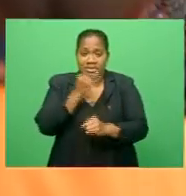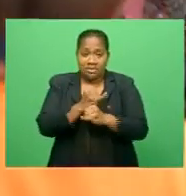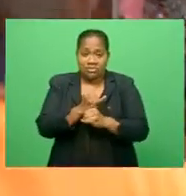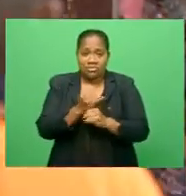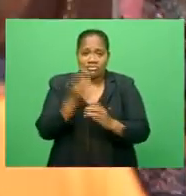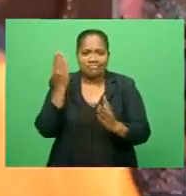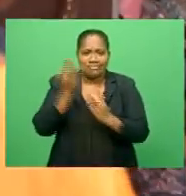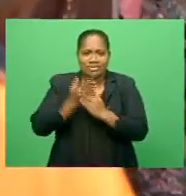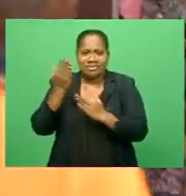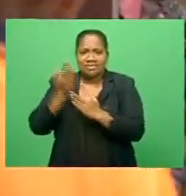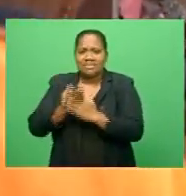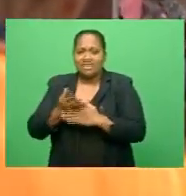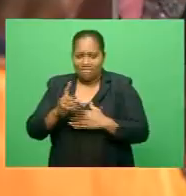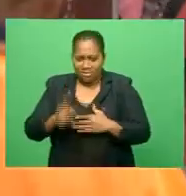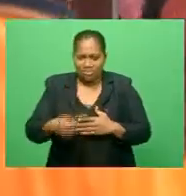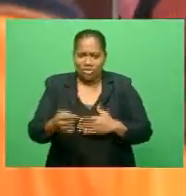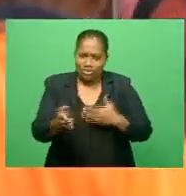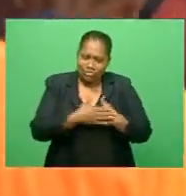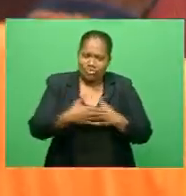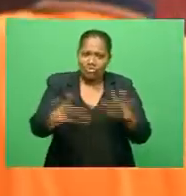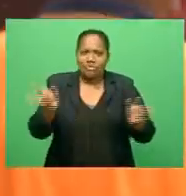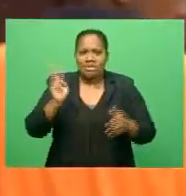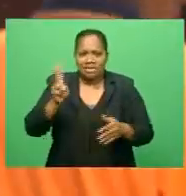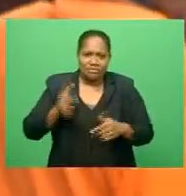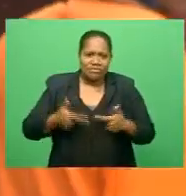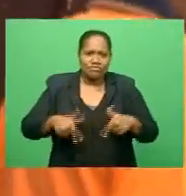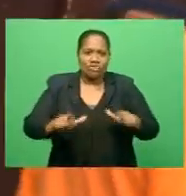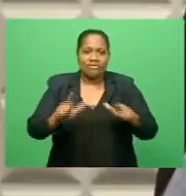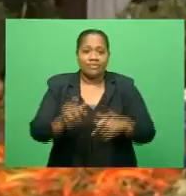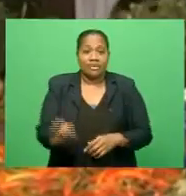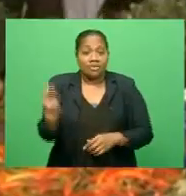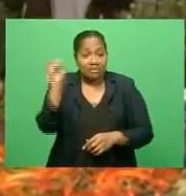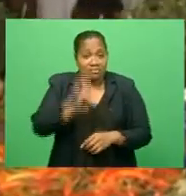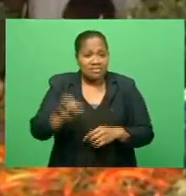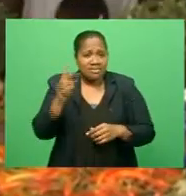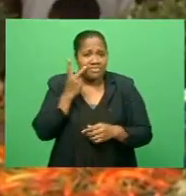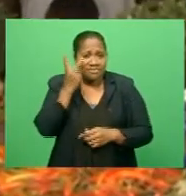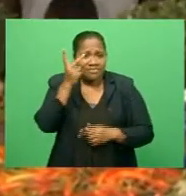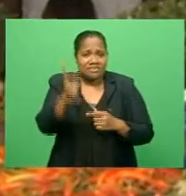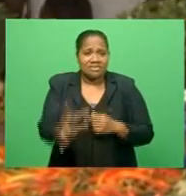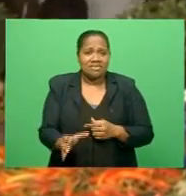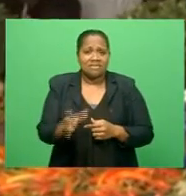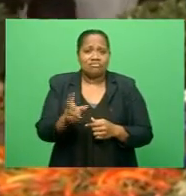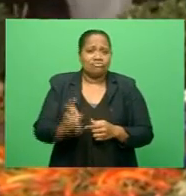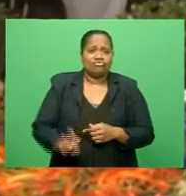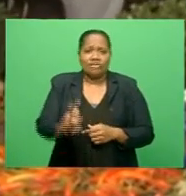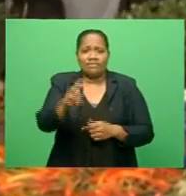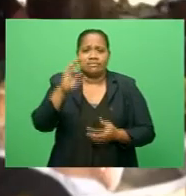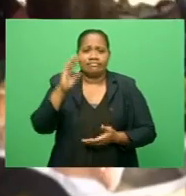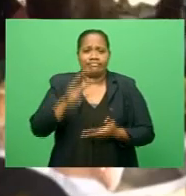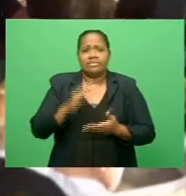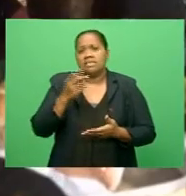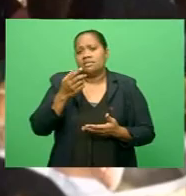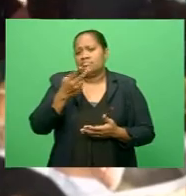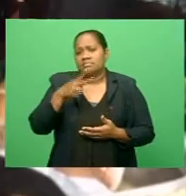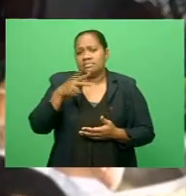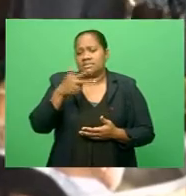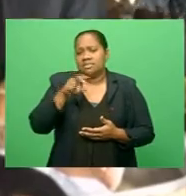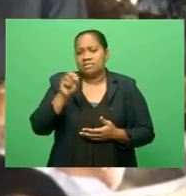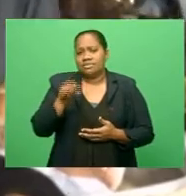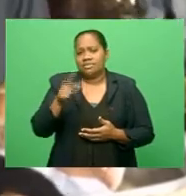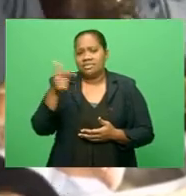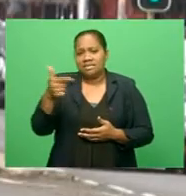travels. Up to October, visitor travels declined by 80.7%, while net value-added tax collections